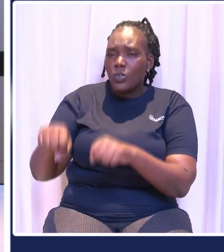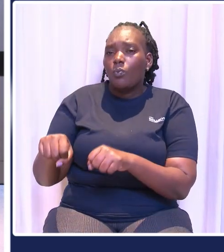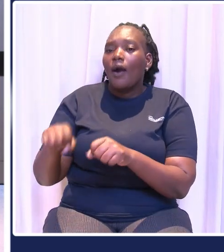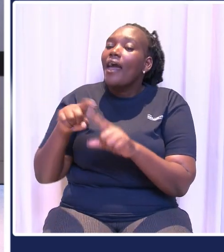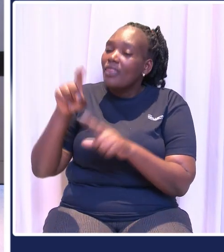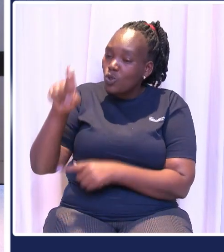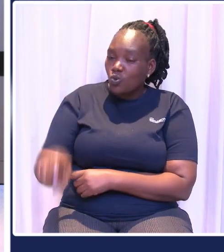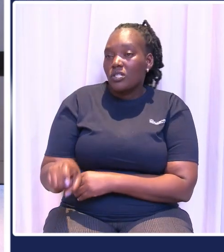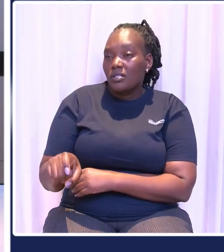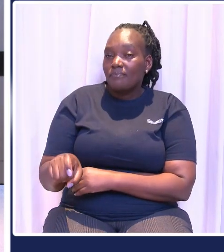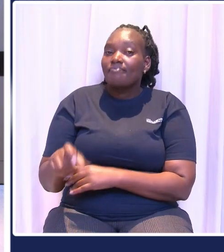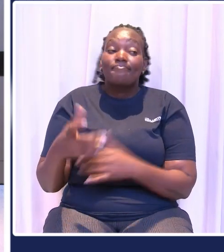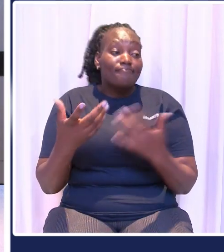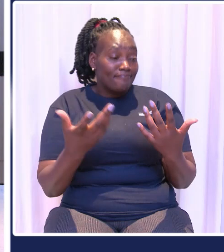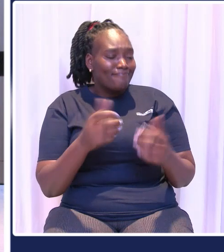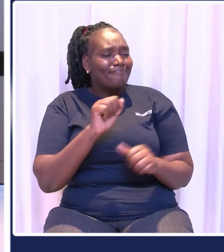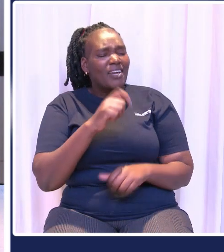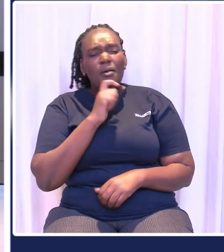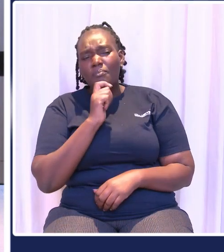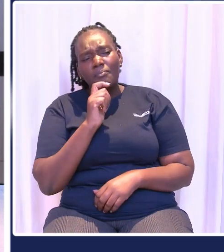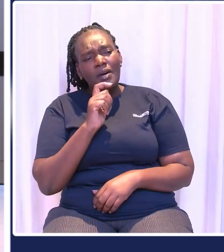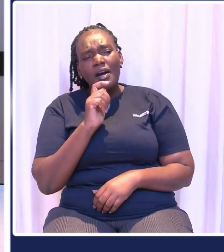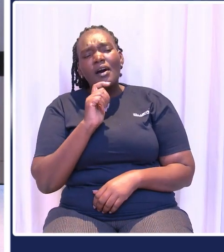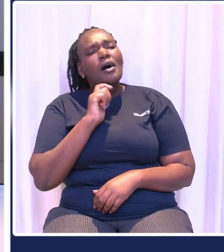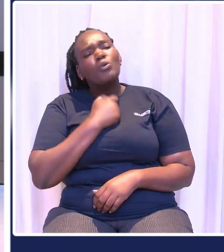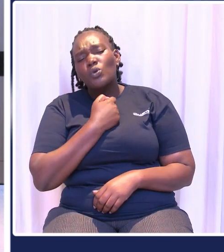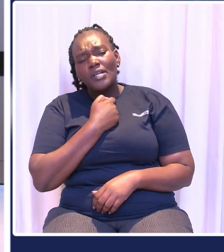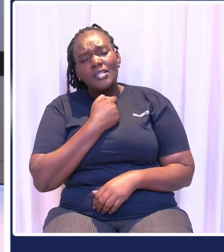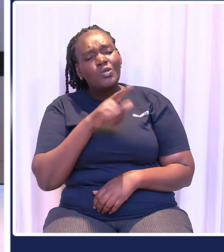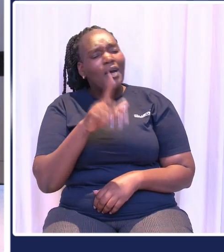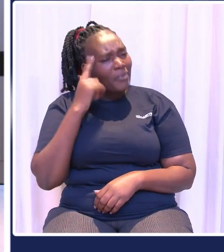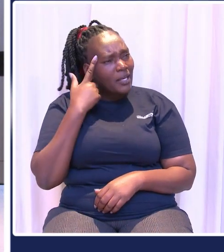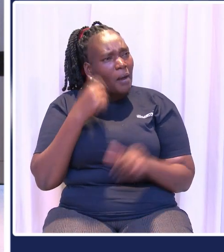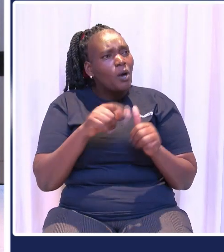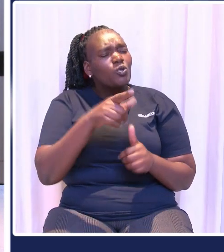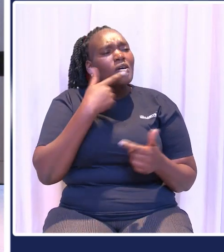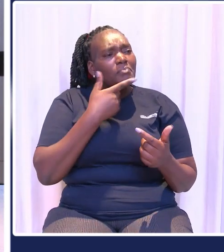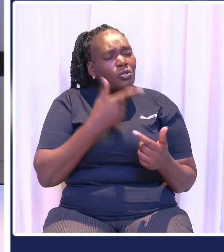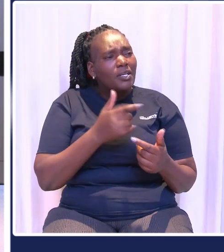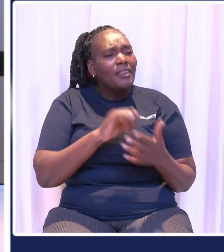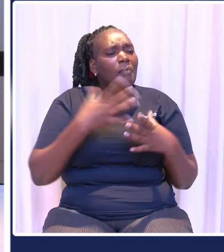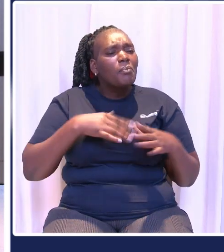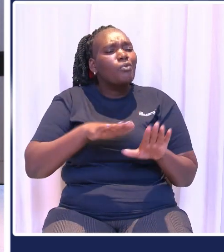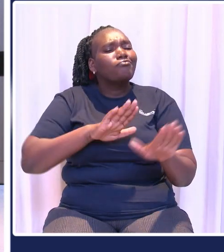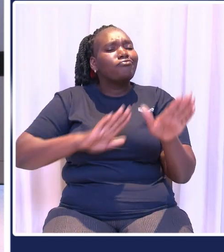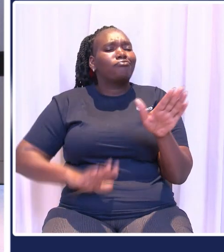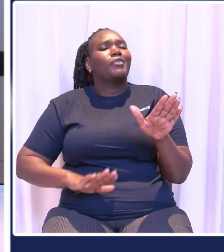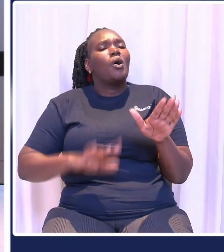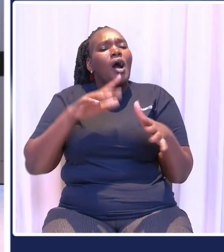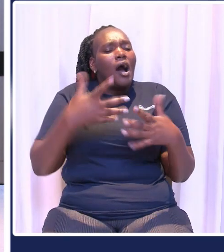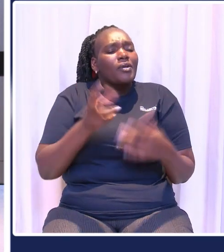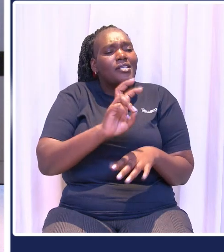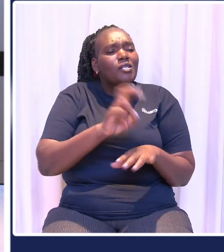should. I'm curious in thinking about, you were mentioning, as people step back and what does that look like for